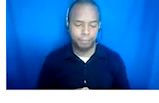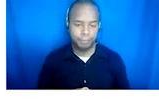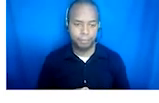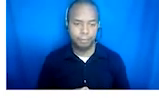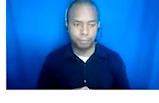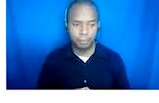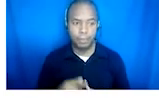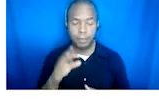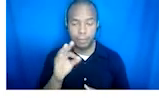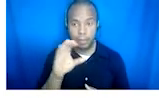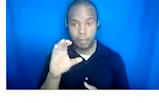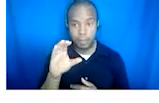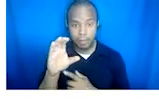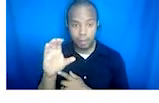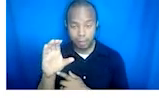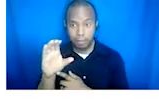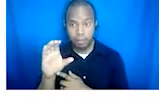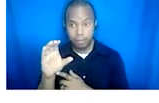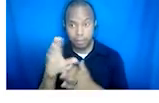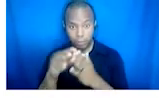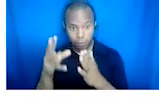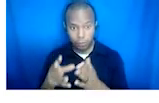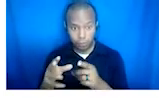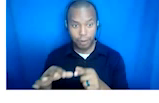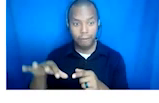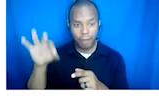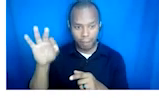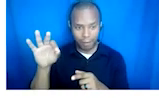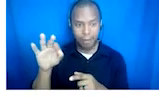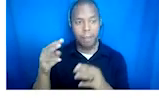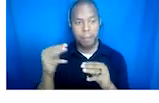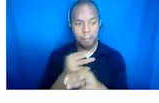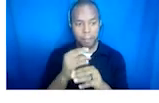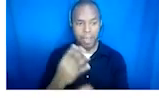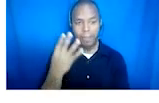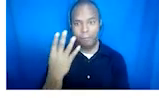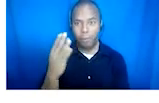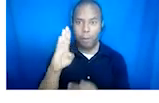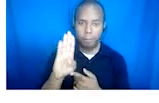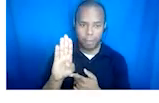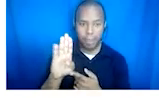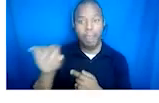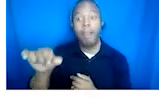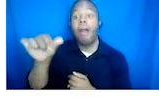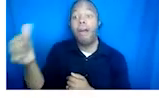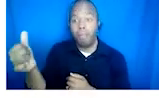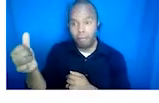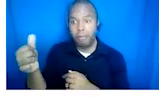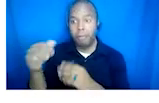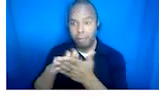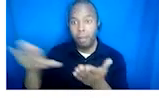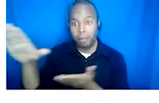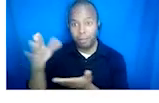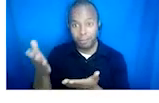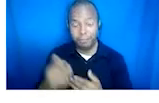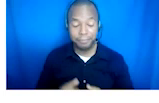Fresno City College students are finding Math 4B at other colleges for pre-calculus.